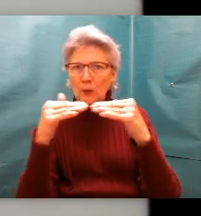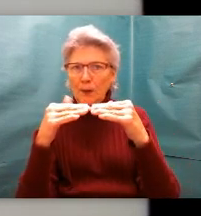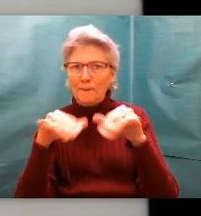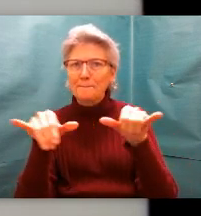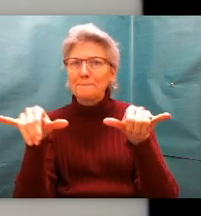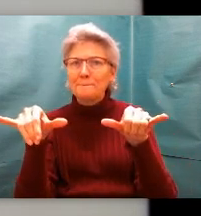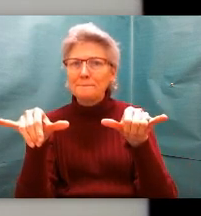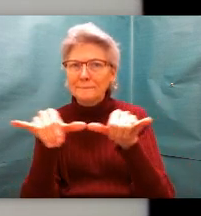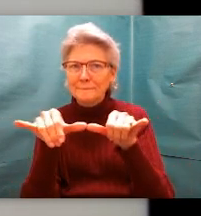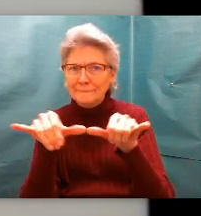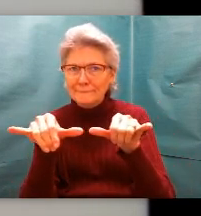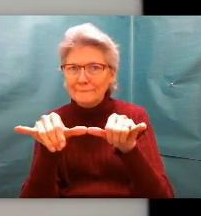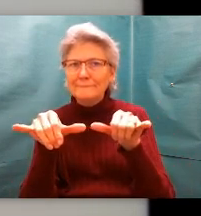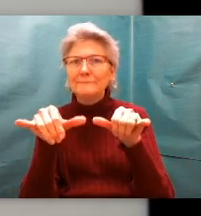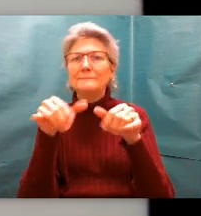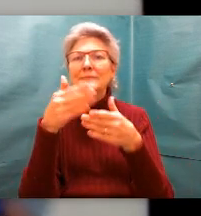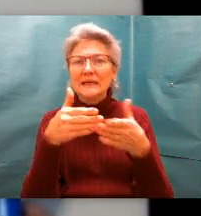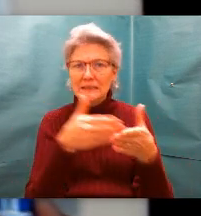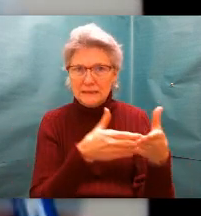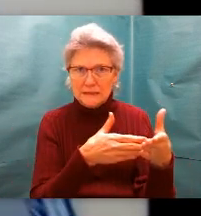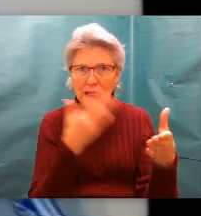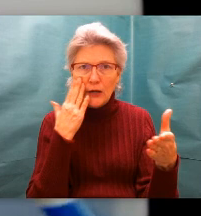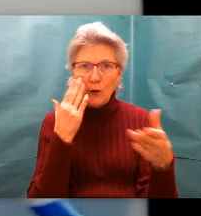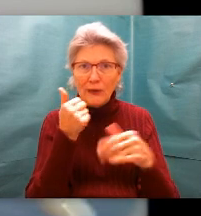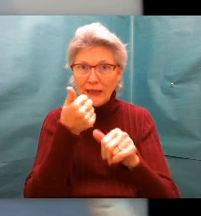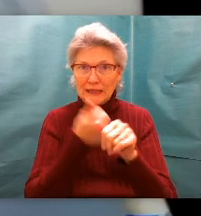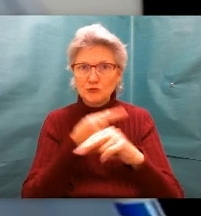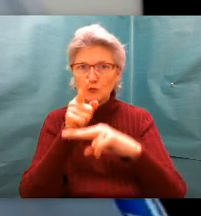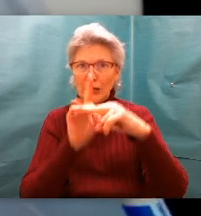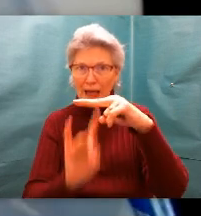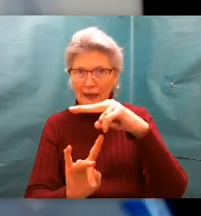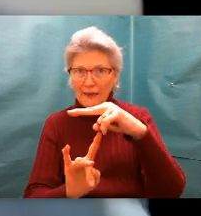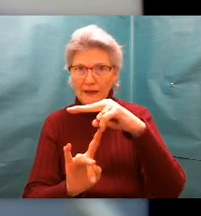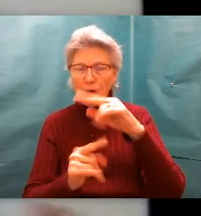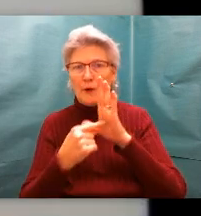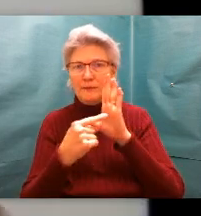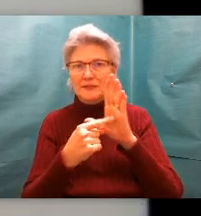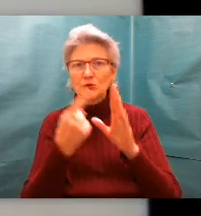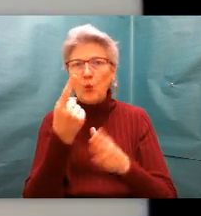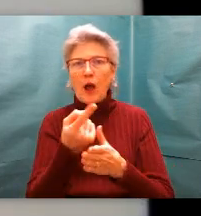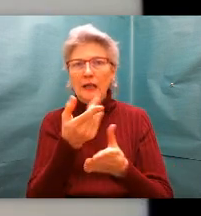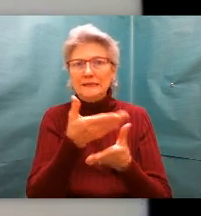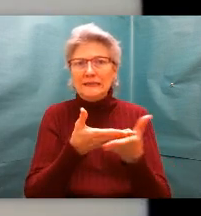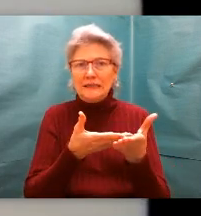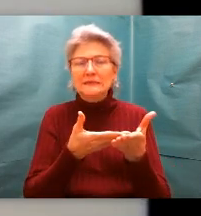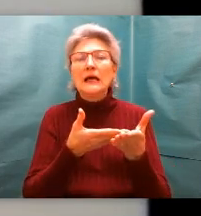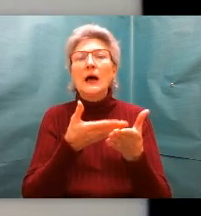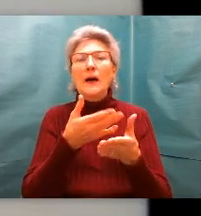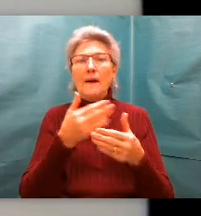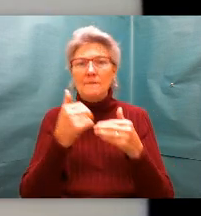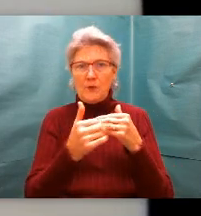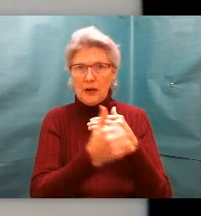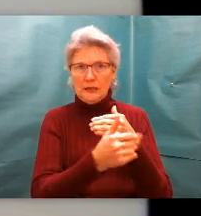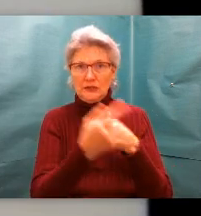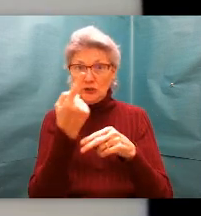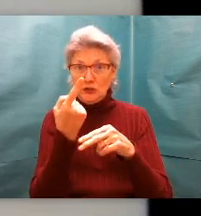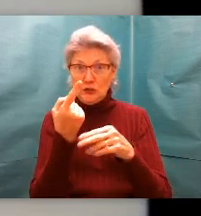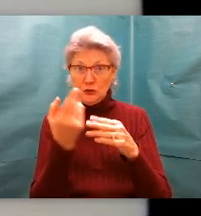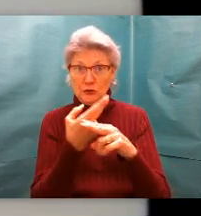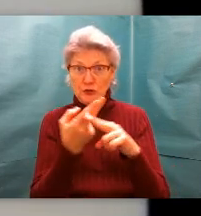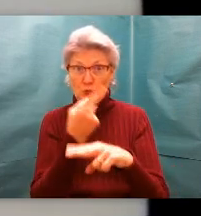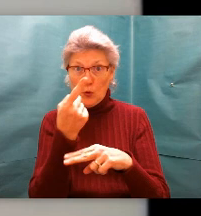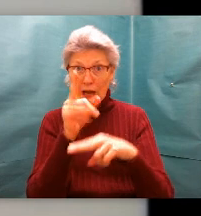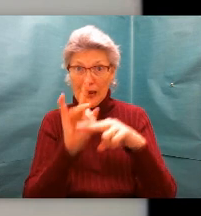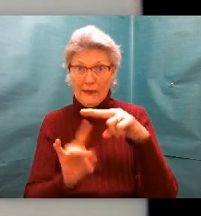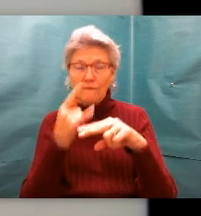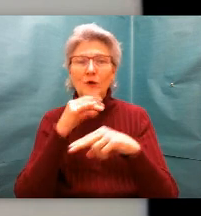the same process here. I know that each 1/8 piece represents one slice and that she used 1/8 for her snack.